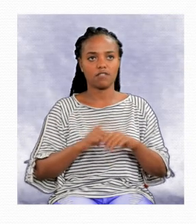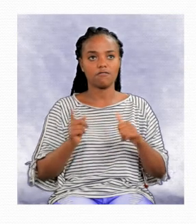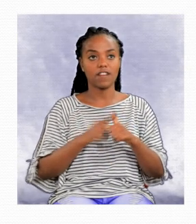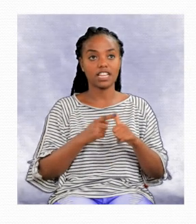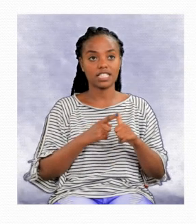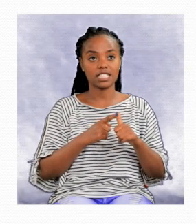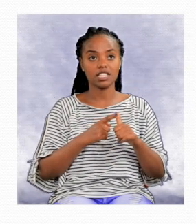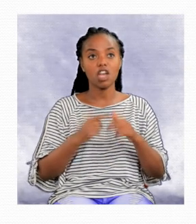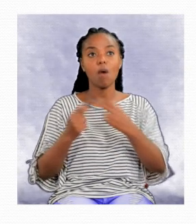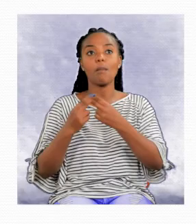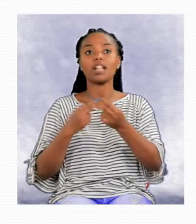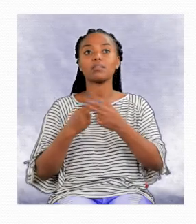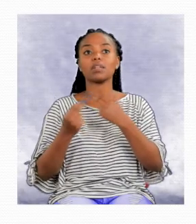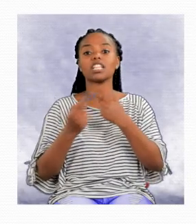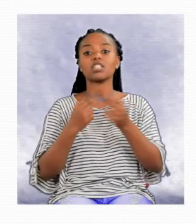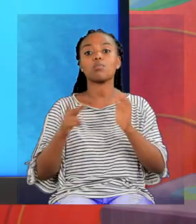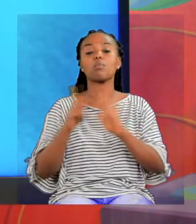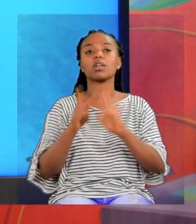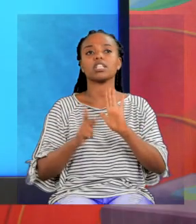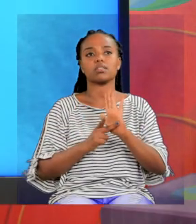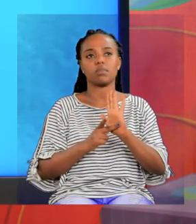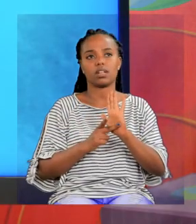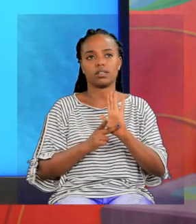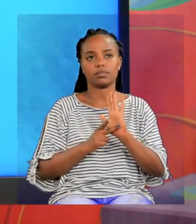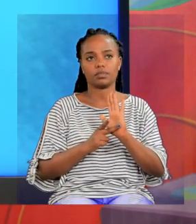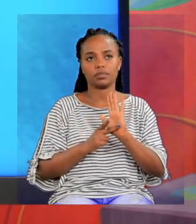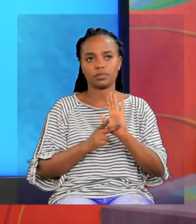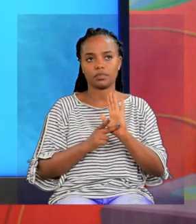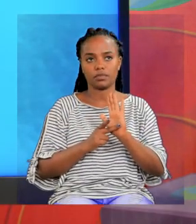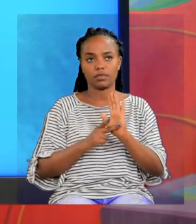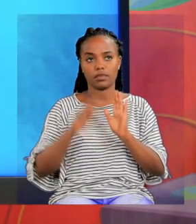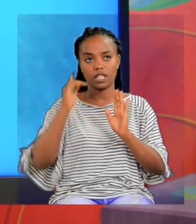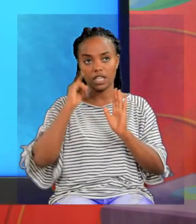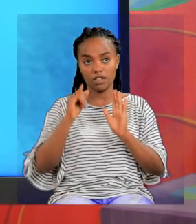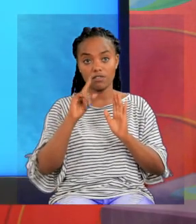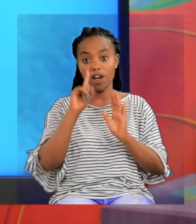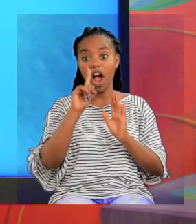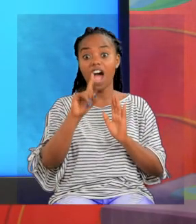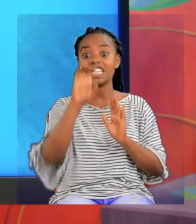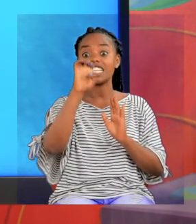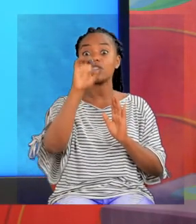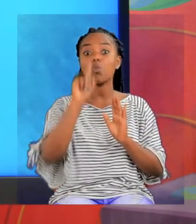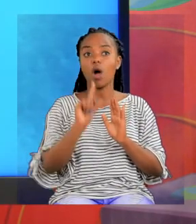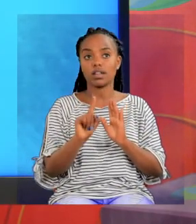is this multiplication principle. If an event E1